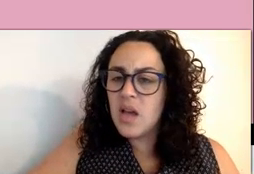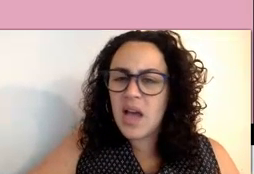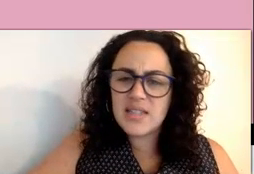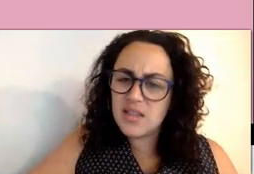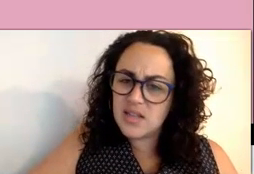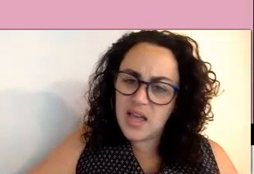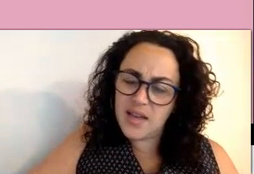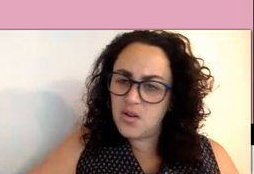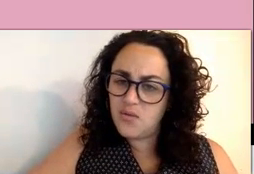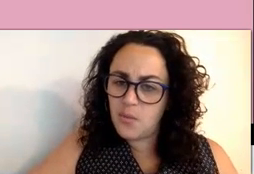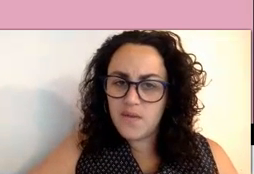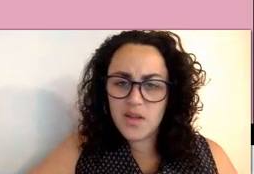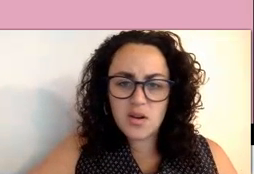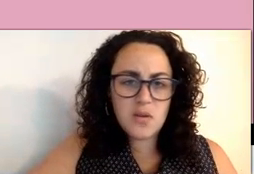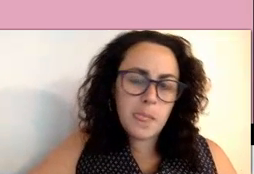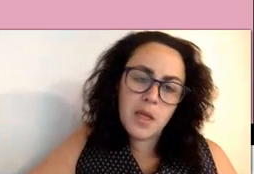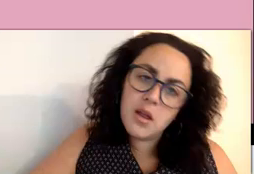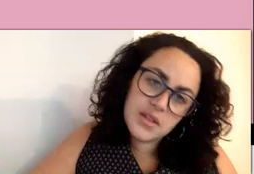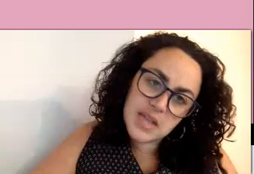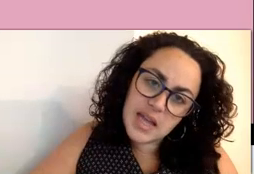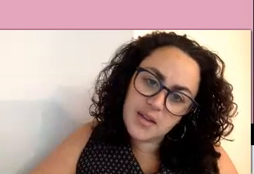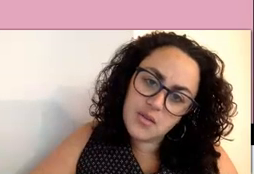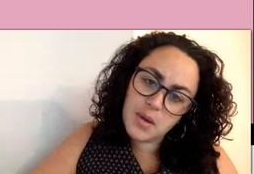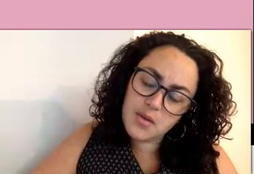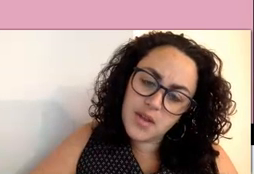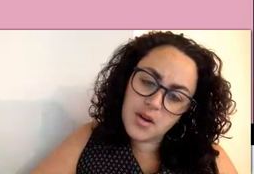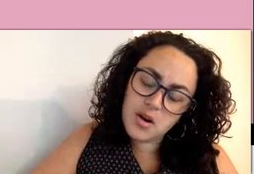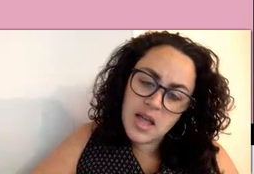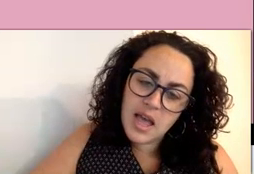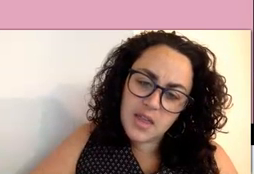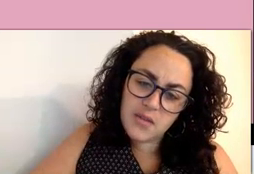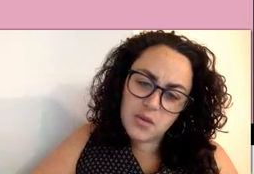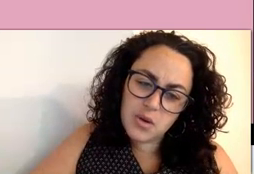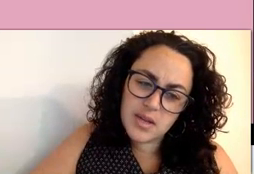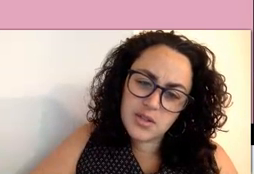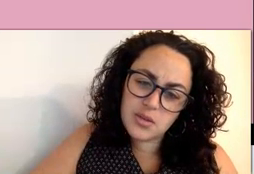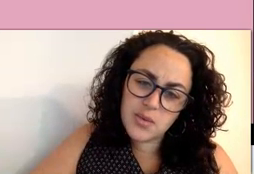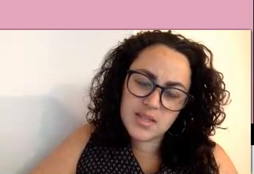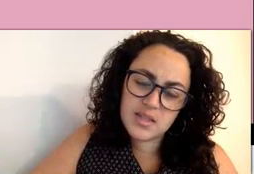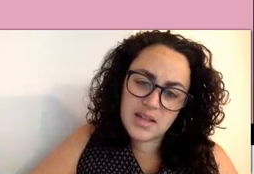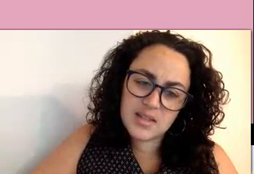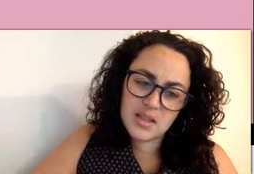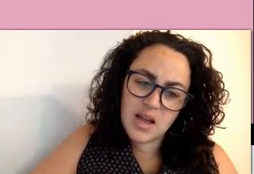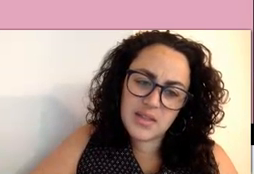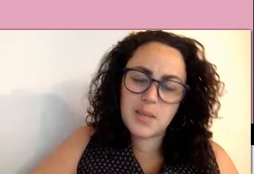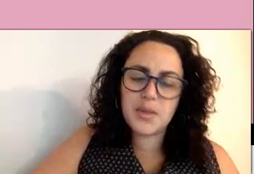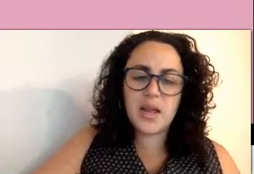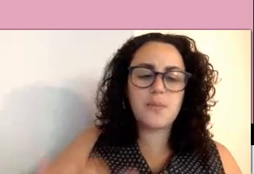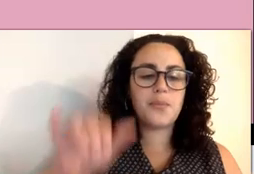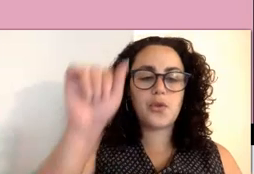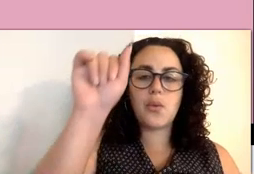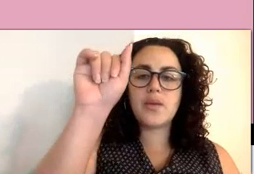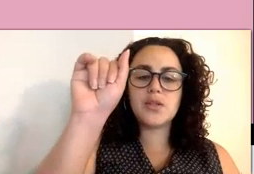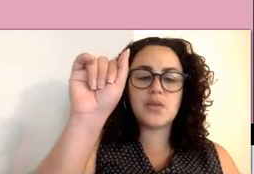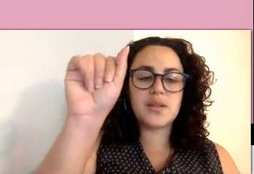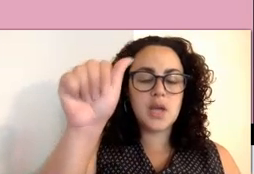me. I see the diagonal from one finger, the diagonal from another finger, and then if you go down to your wrist, that's the line that's up and down.